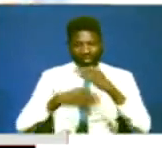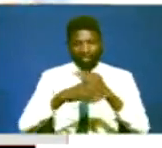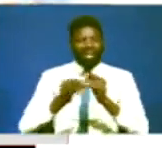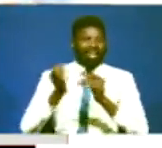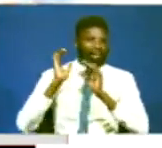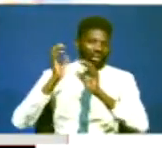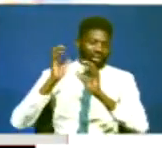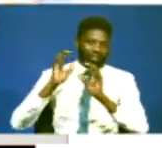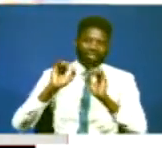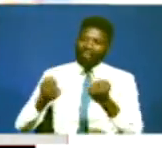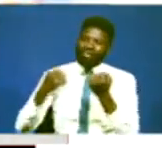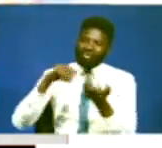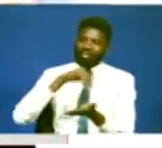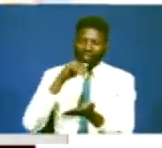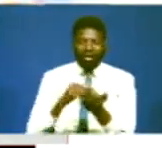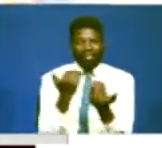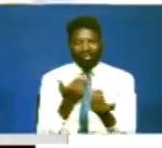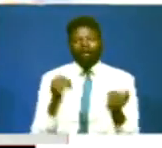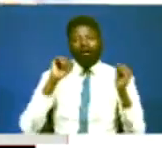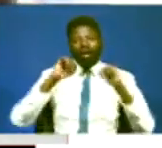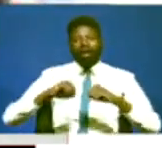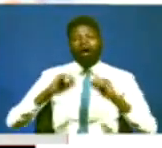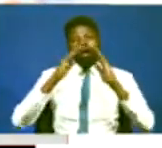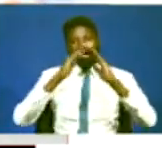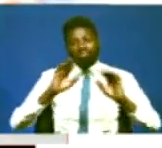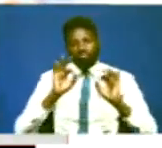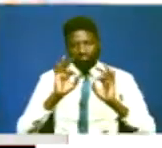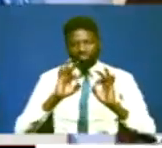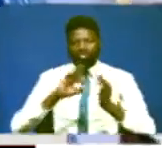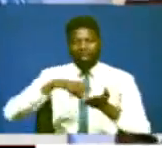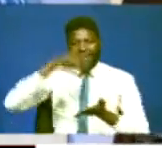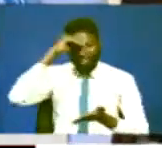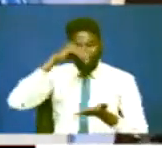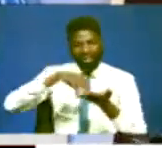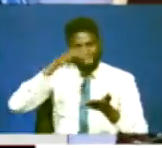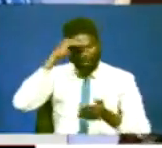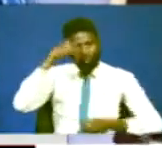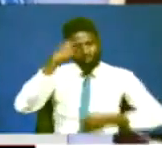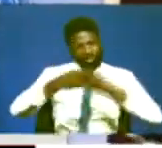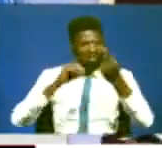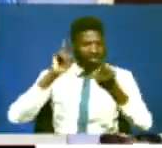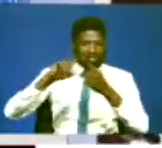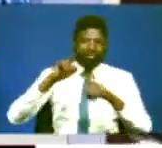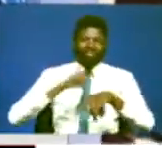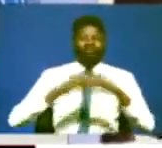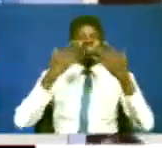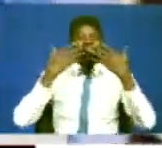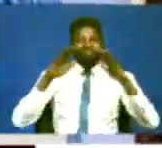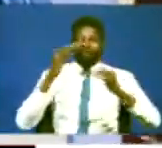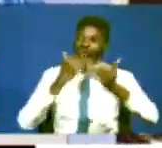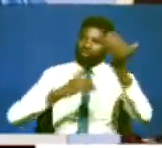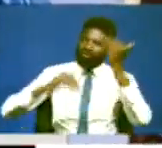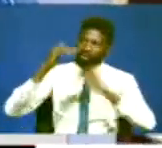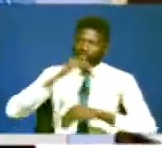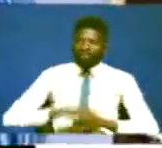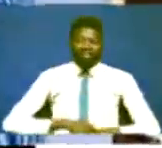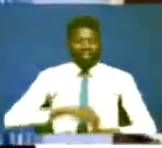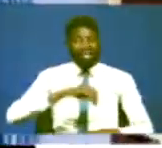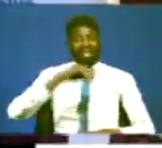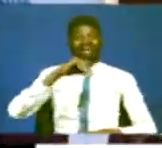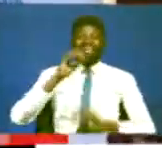makao mazuri na waweze kusoma waendelee na masomo mpaka wamalize university. Kilifi Governor Gideon Mongaro revealed that